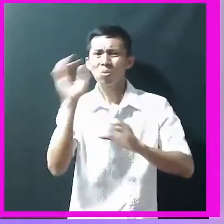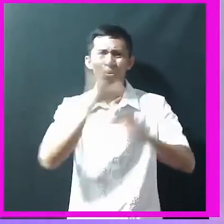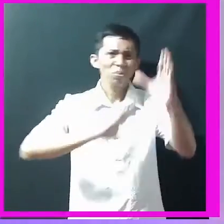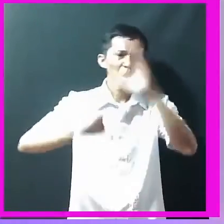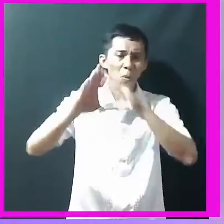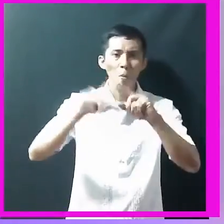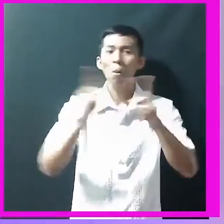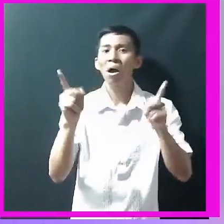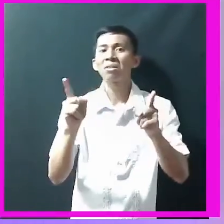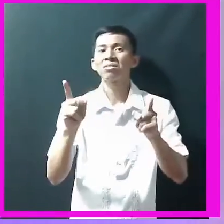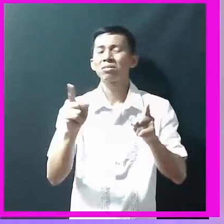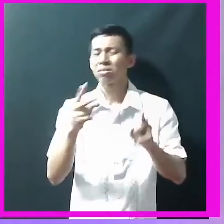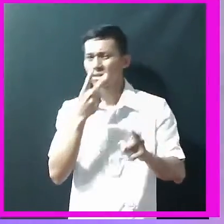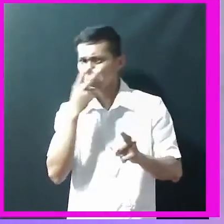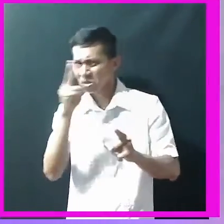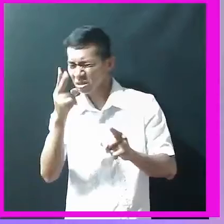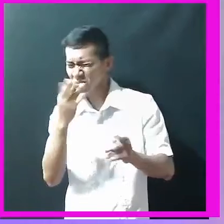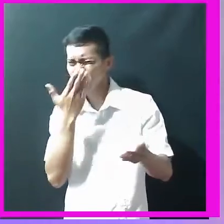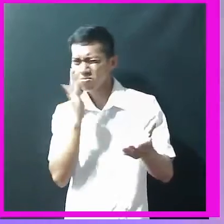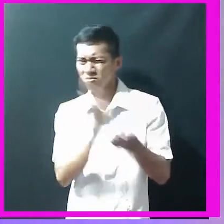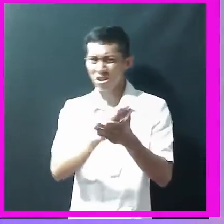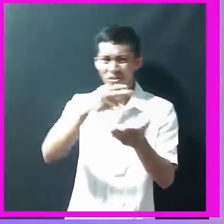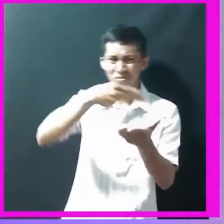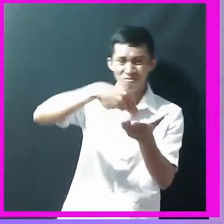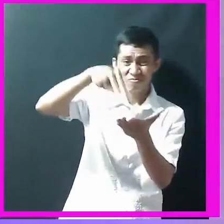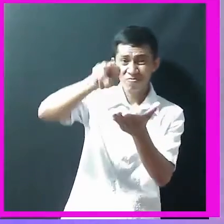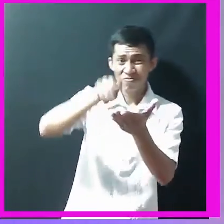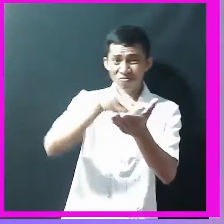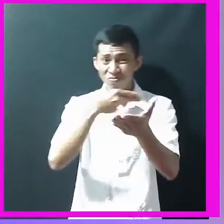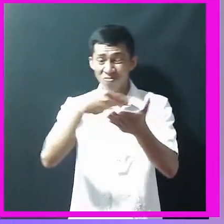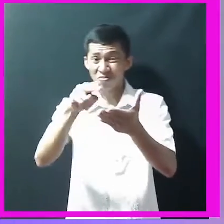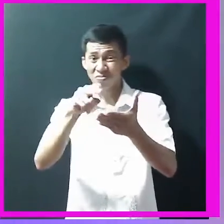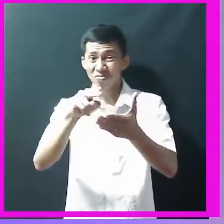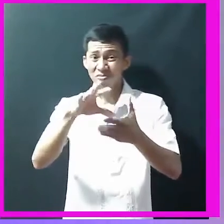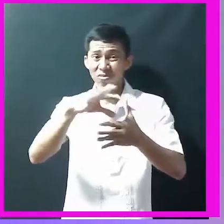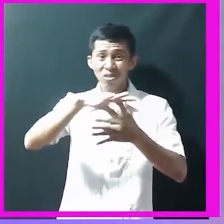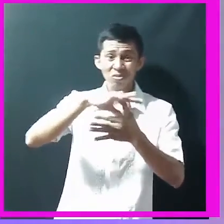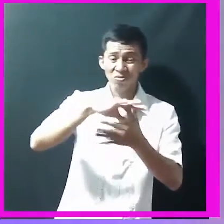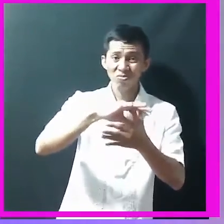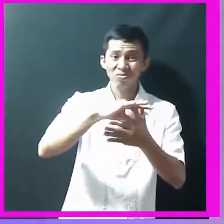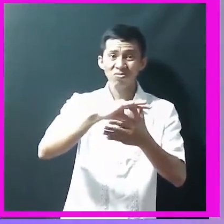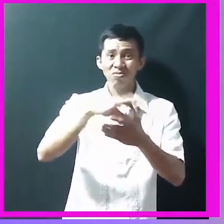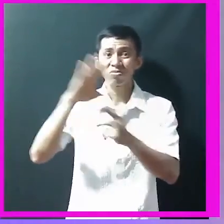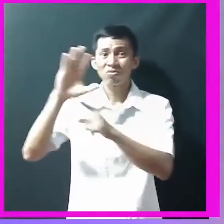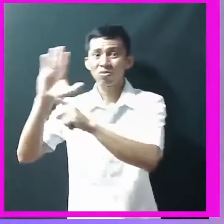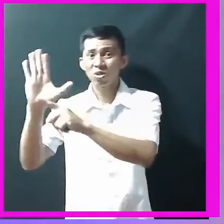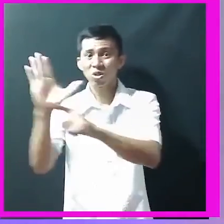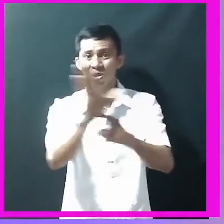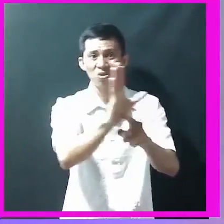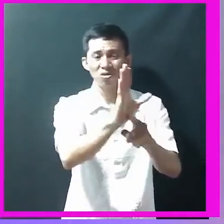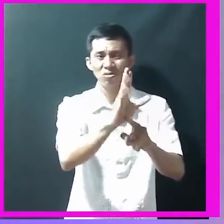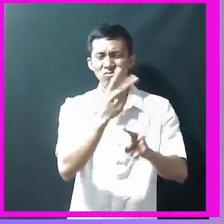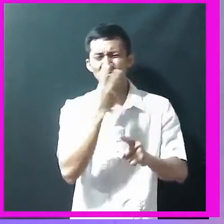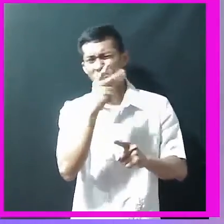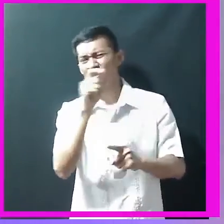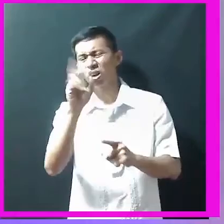Usahay lang ang sensuality nga naa sa TikTok. The flesh that is revealed in TikTok.